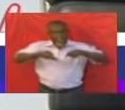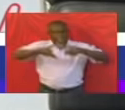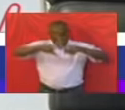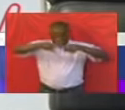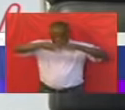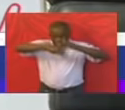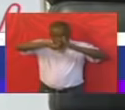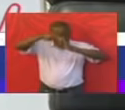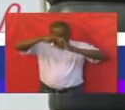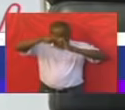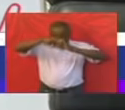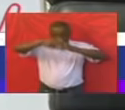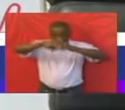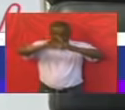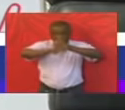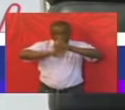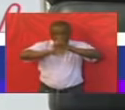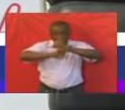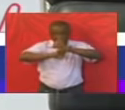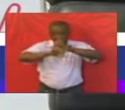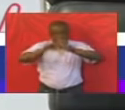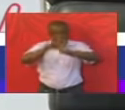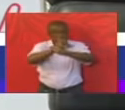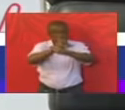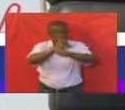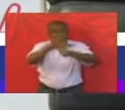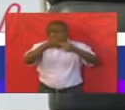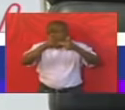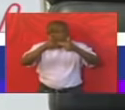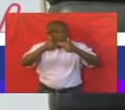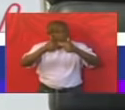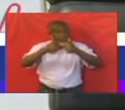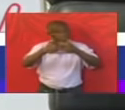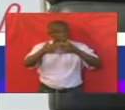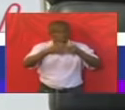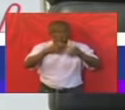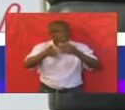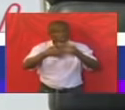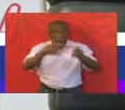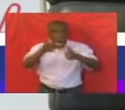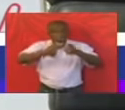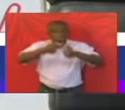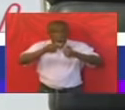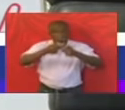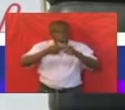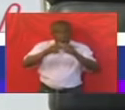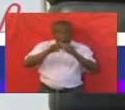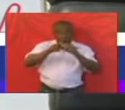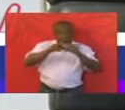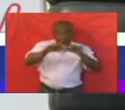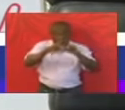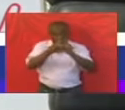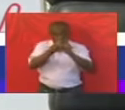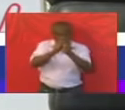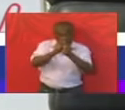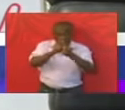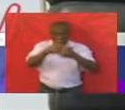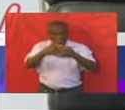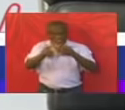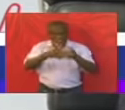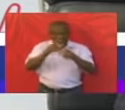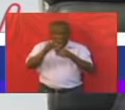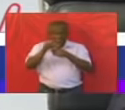of protecting the population, regardless of which variant is there at this time. We are encouraging persons to get